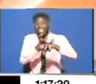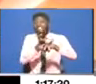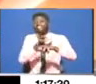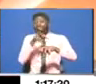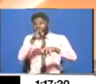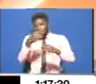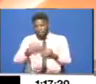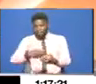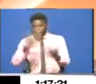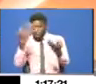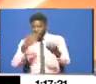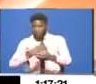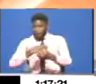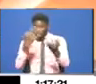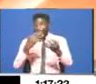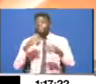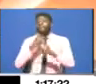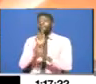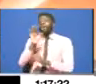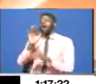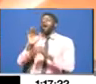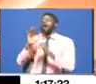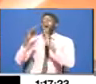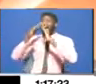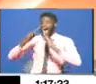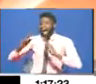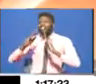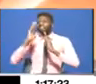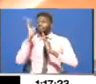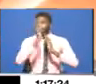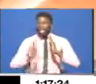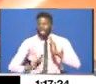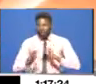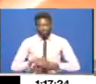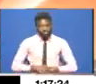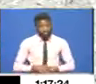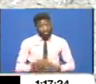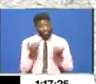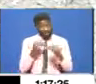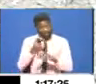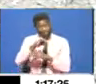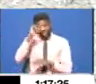damages to their houses. They now want the government to urgently intervene.